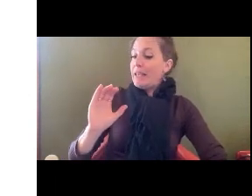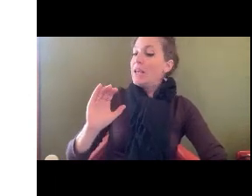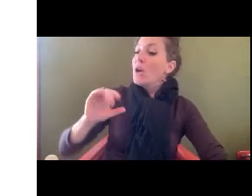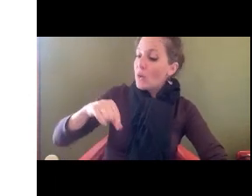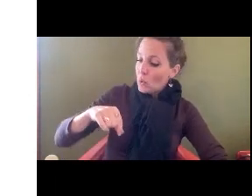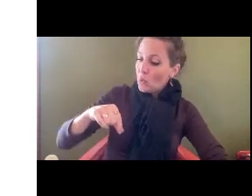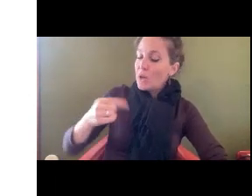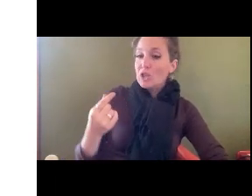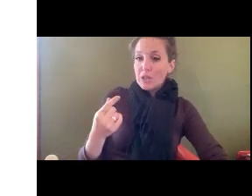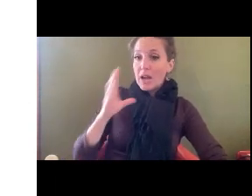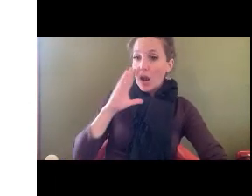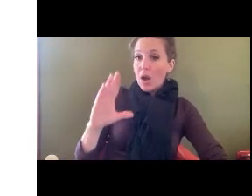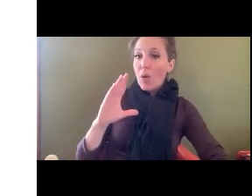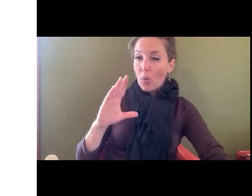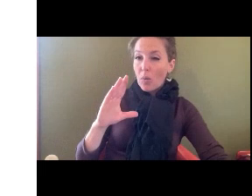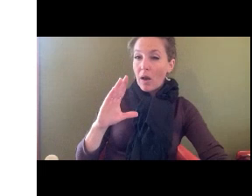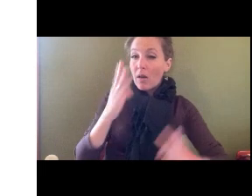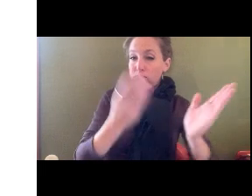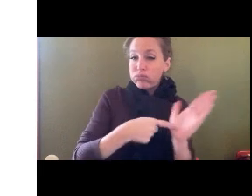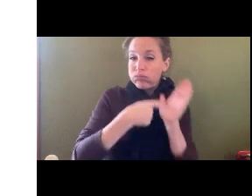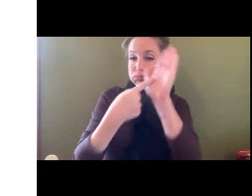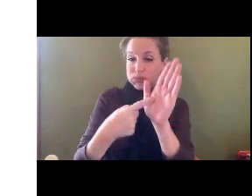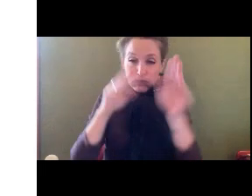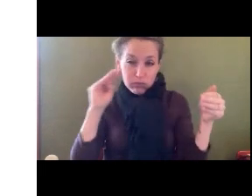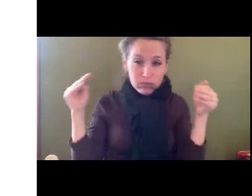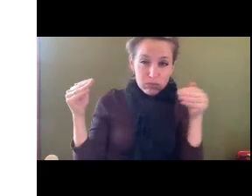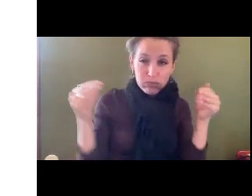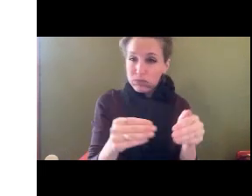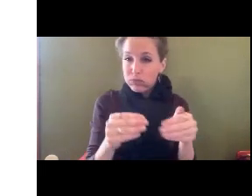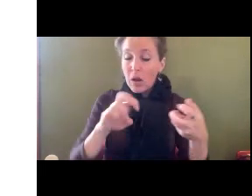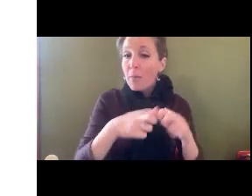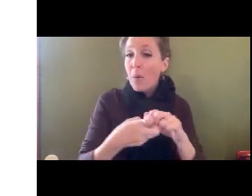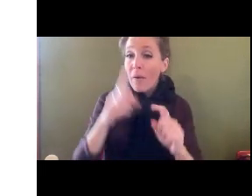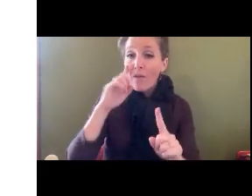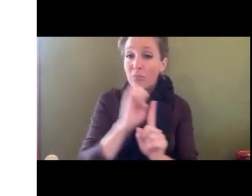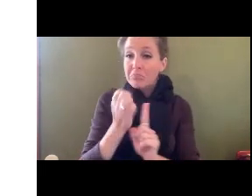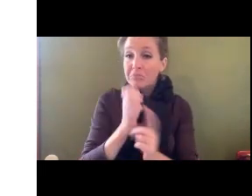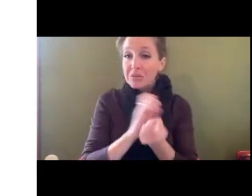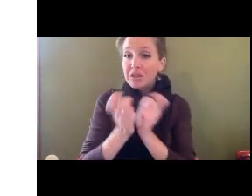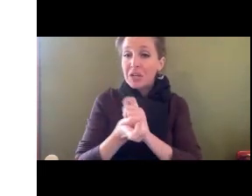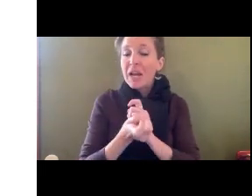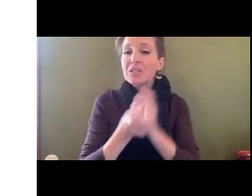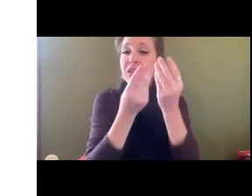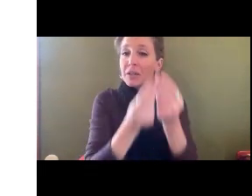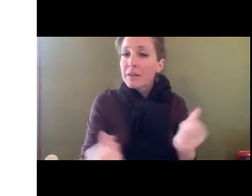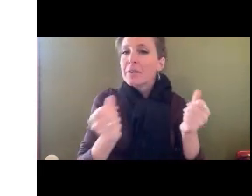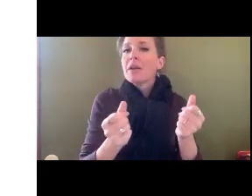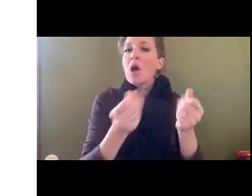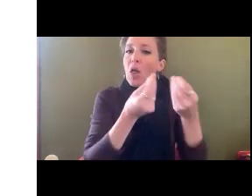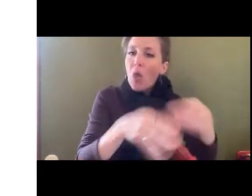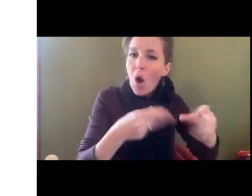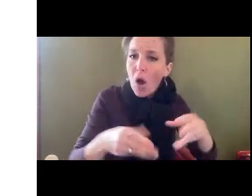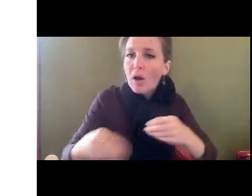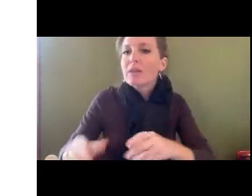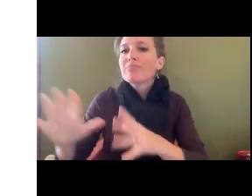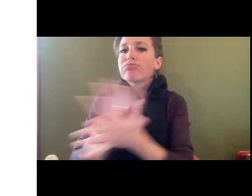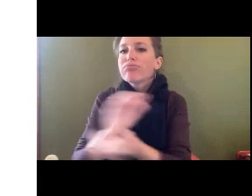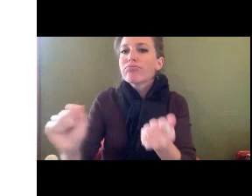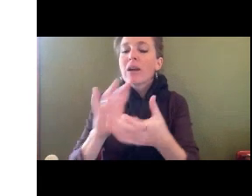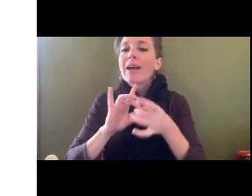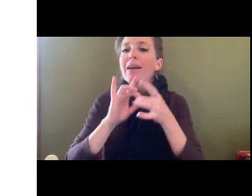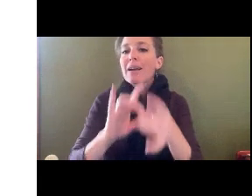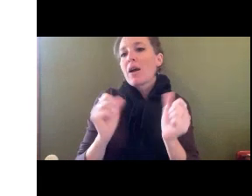draw climate finance issues into sharp focus and address loss and damage associated with climate change. And